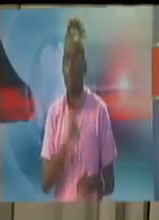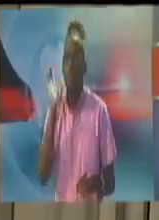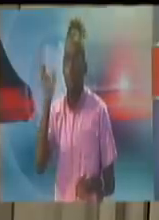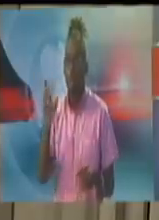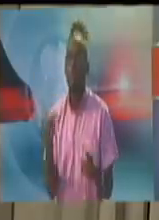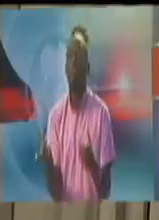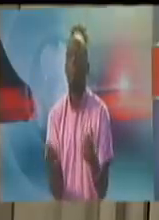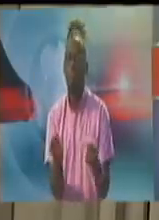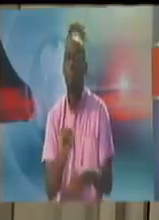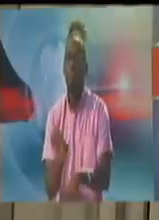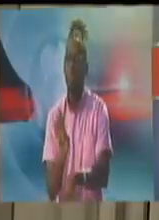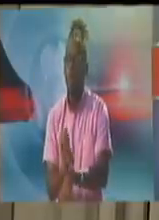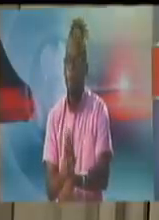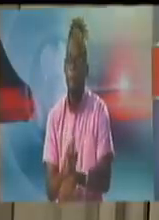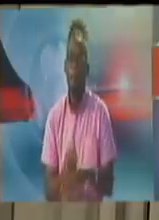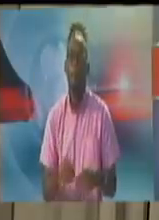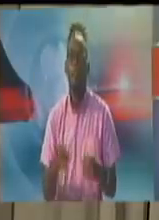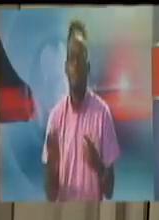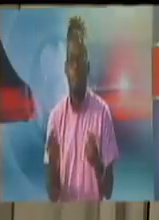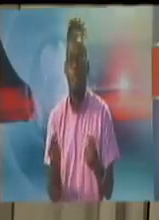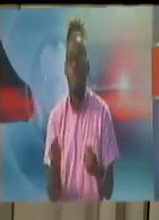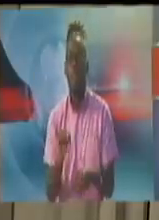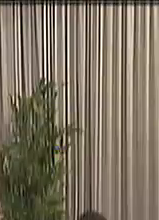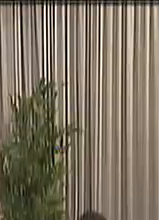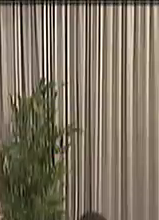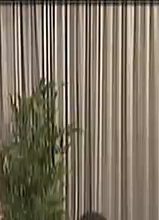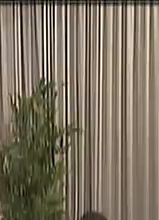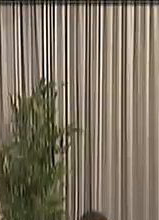there's no conversation with respect to a state of emergency.